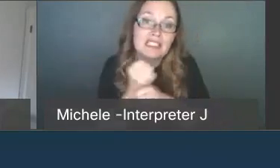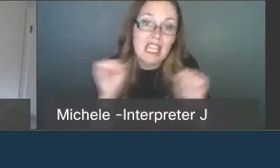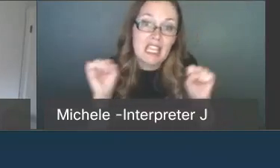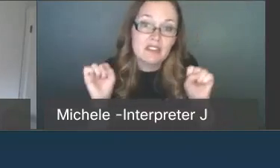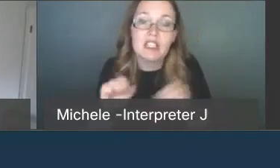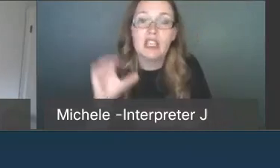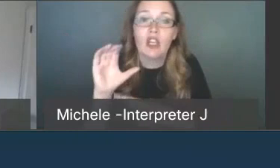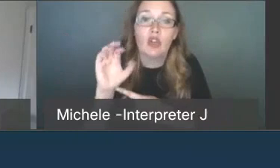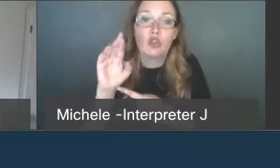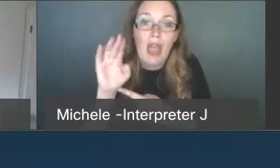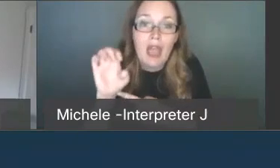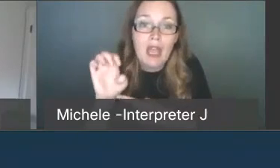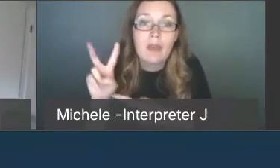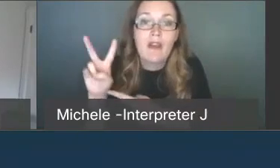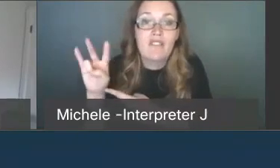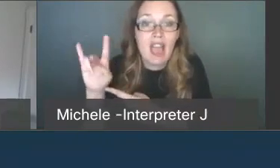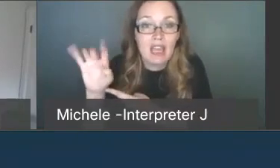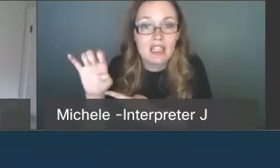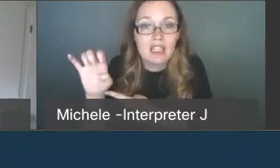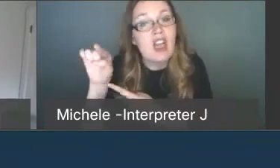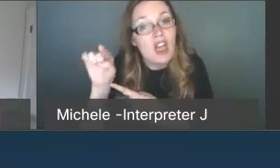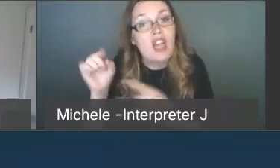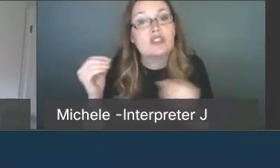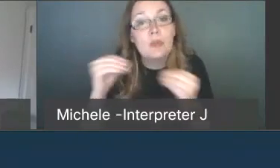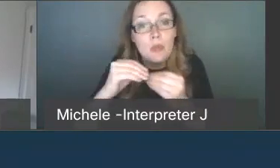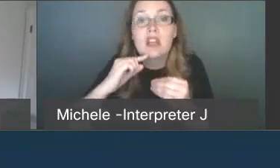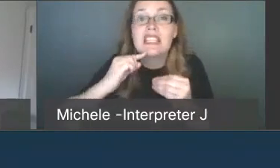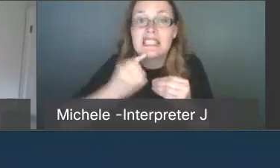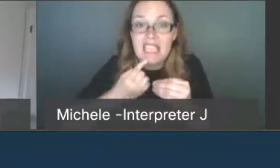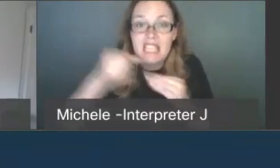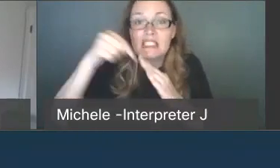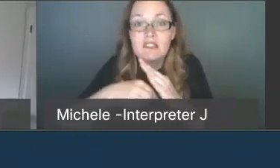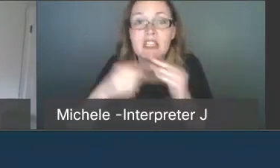crime, violence, then we would be considering more intensive and specialized supervision.